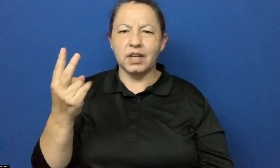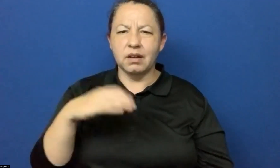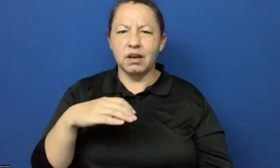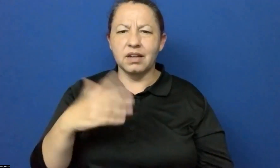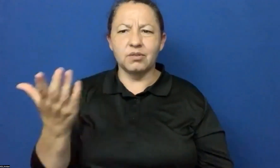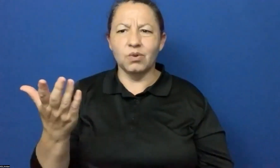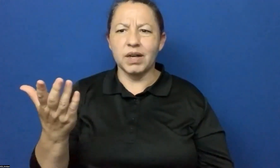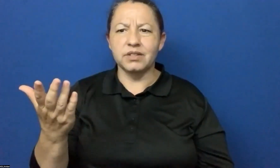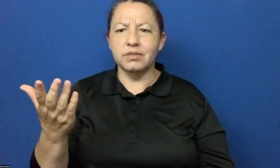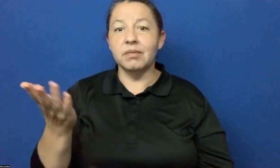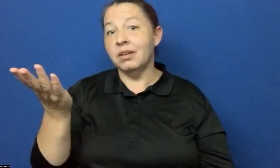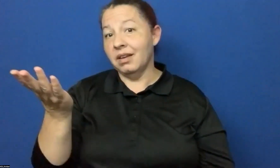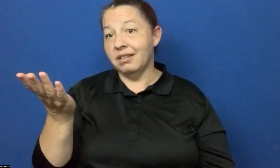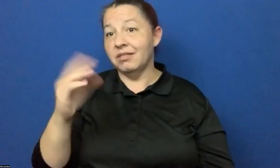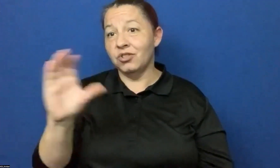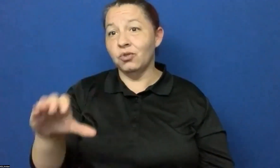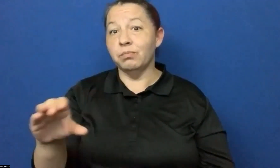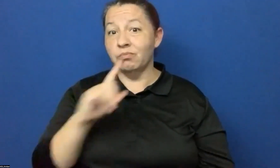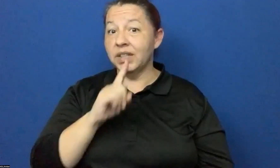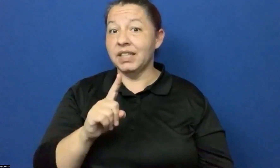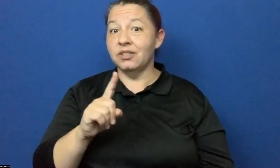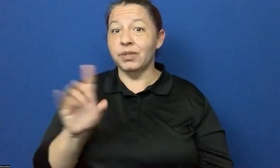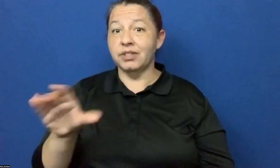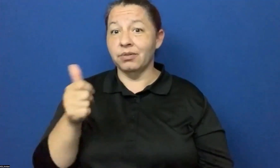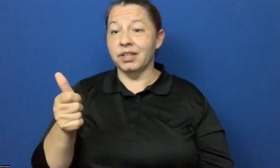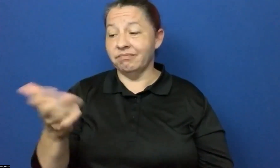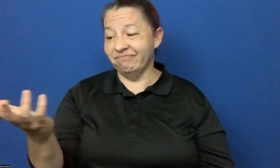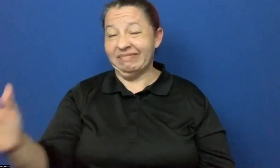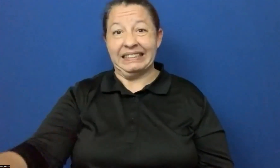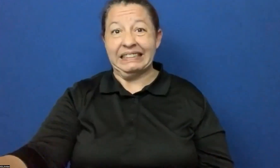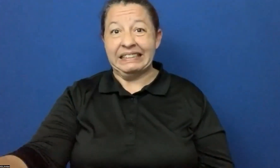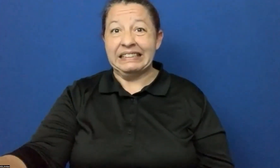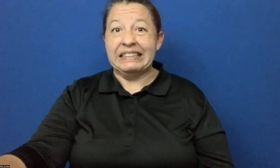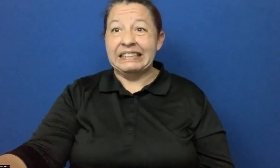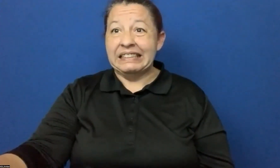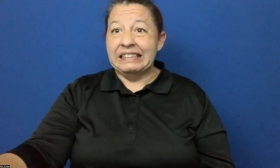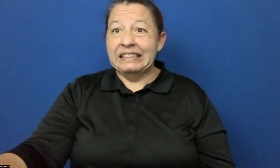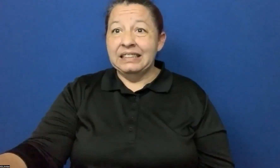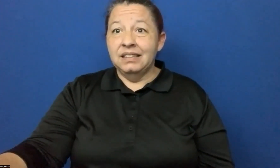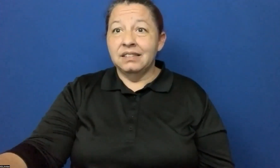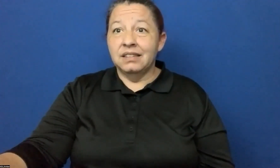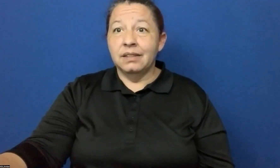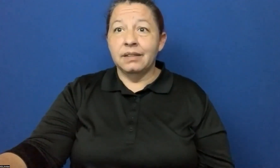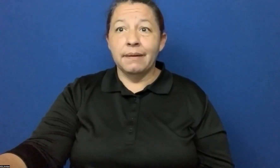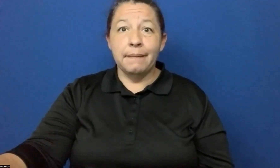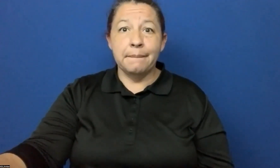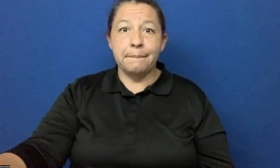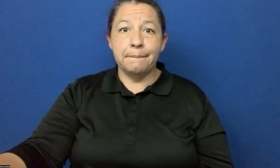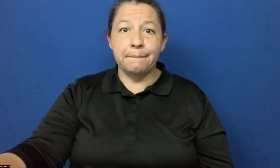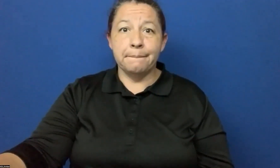which is kind of odd. I don't know why it's Zoom really is doing its own thing. It is, it is.